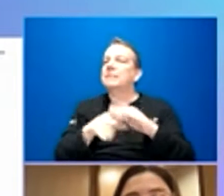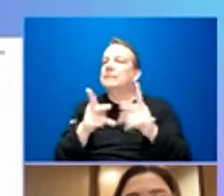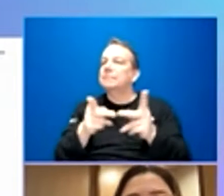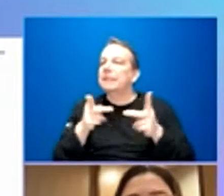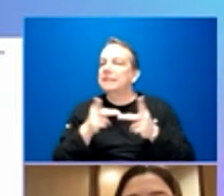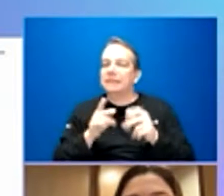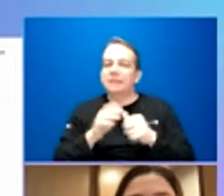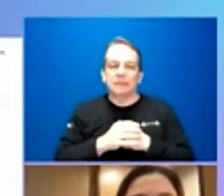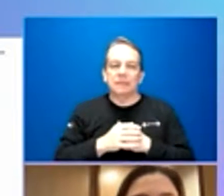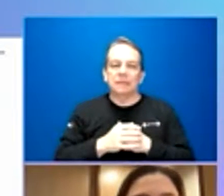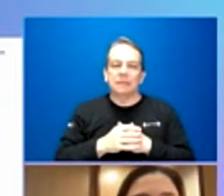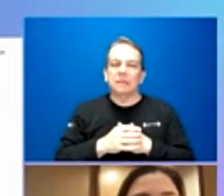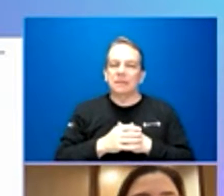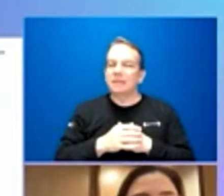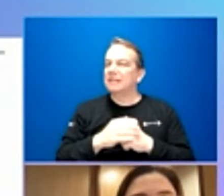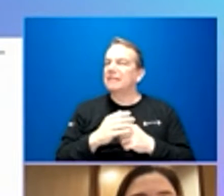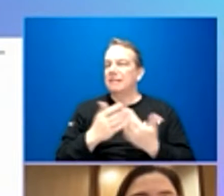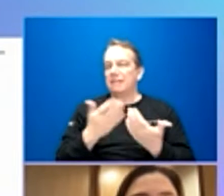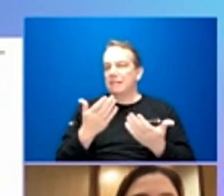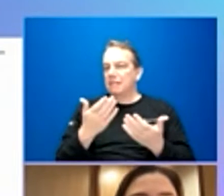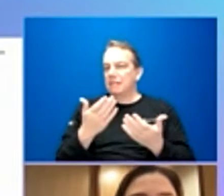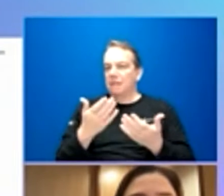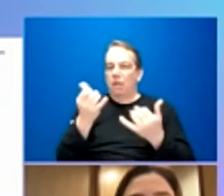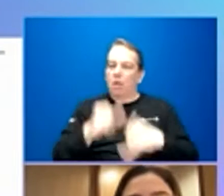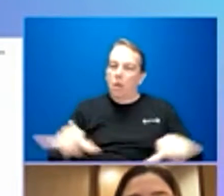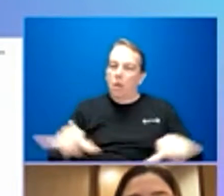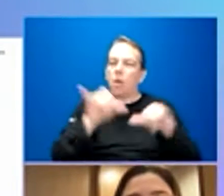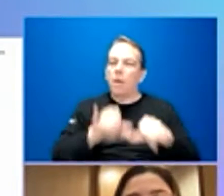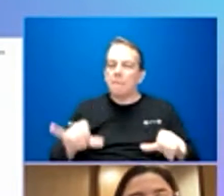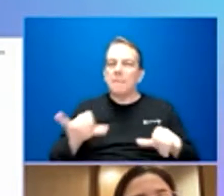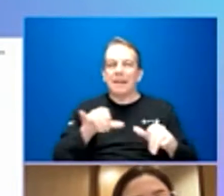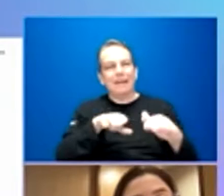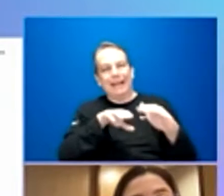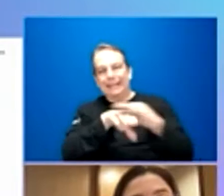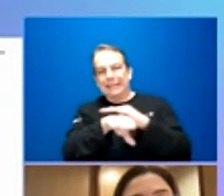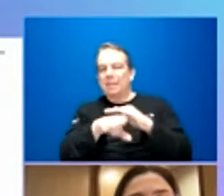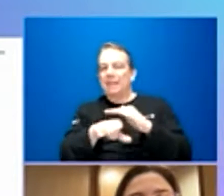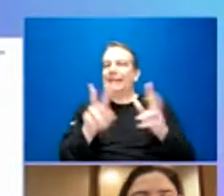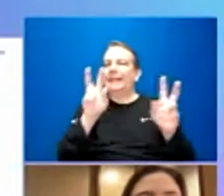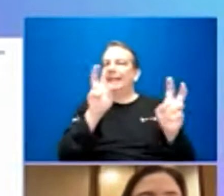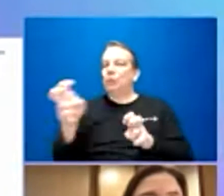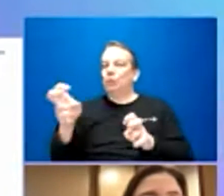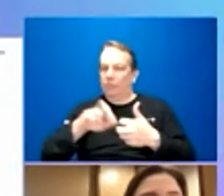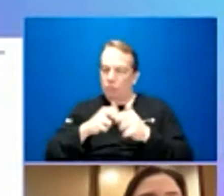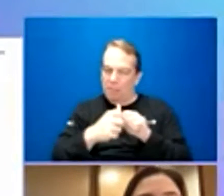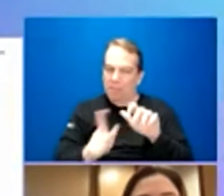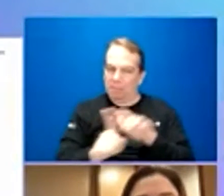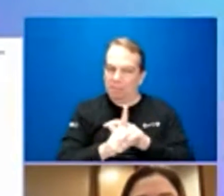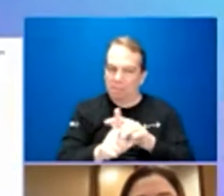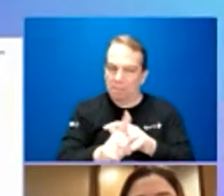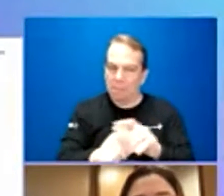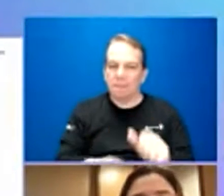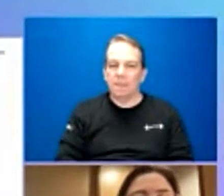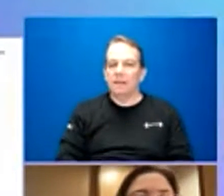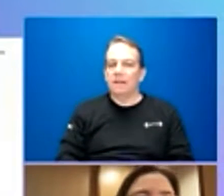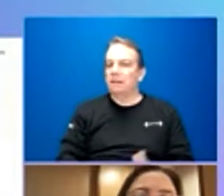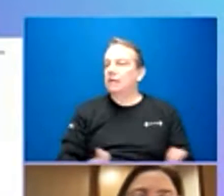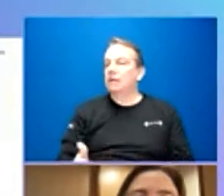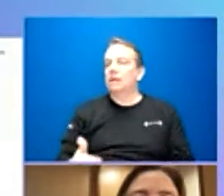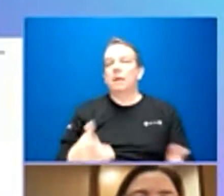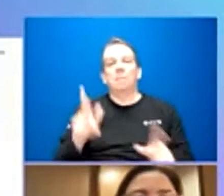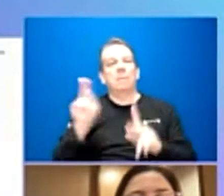the common things that I come across as a digital accessibility professional. So the first one is